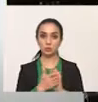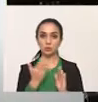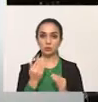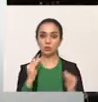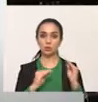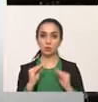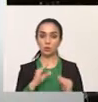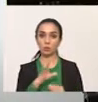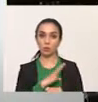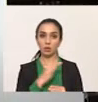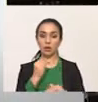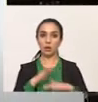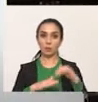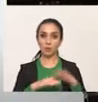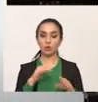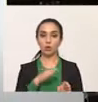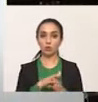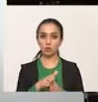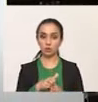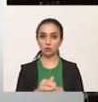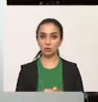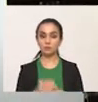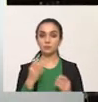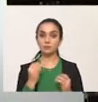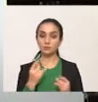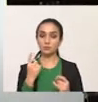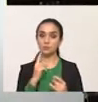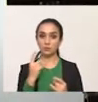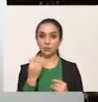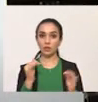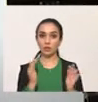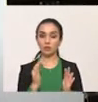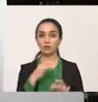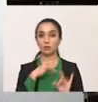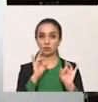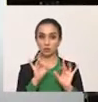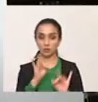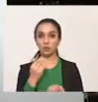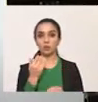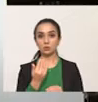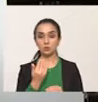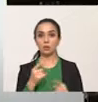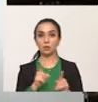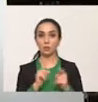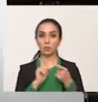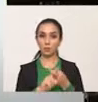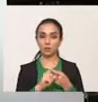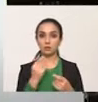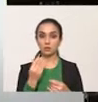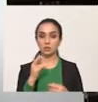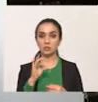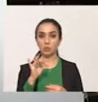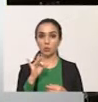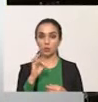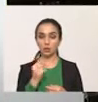sodir bo'lganda amalga oshadi. Ya'ni qisqacha qilib aytadigan bo'lsak, bakterial